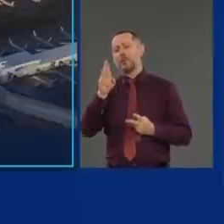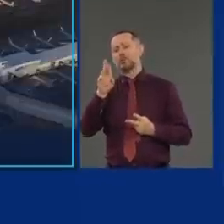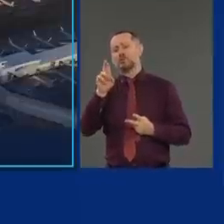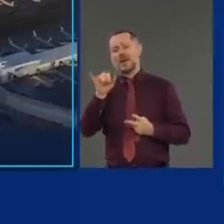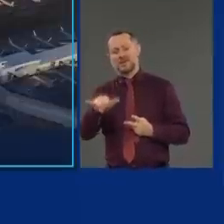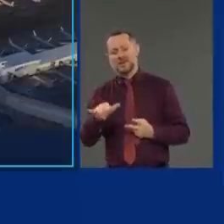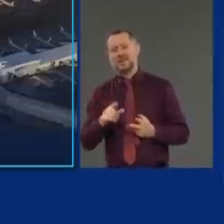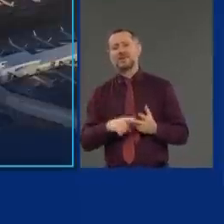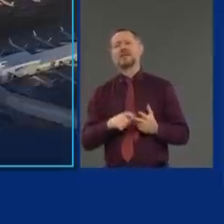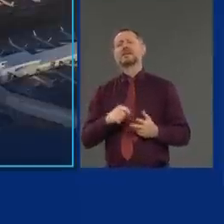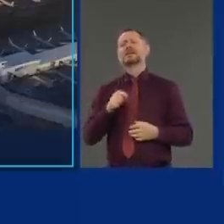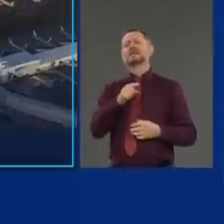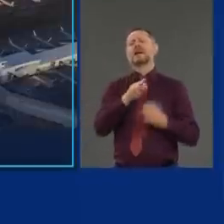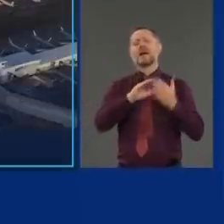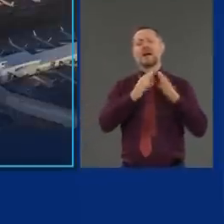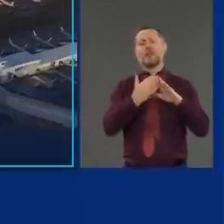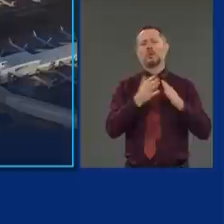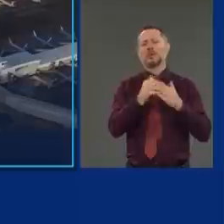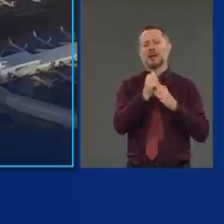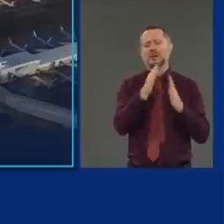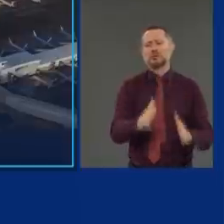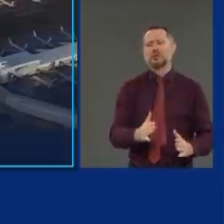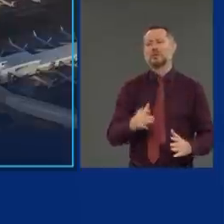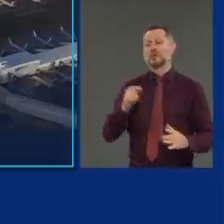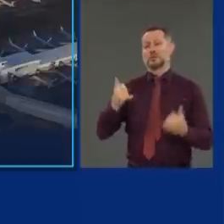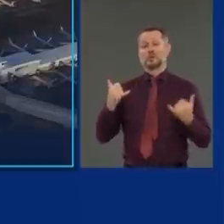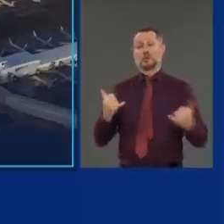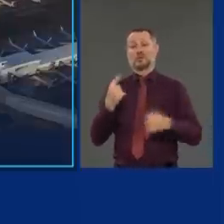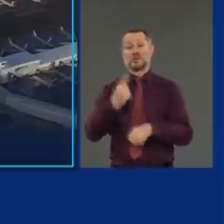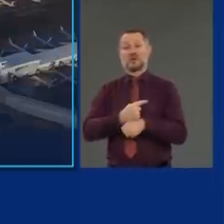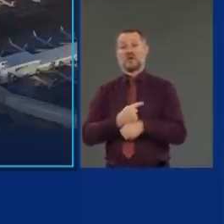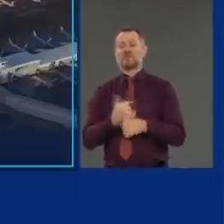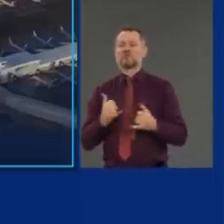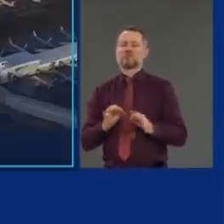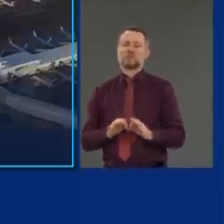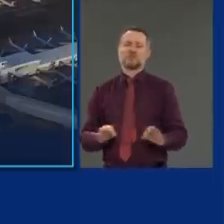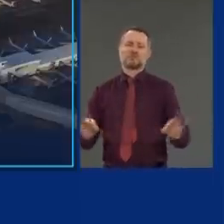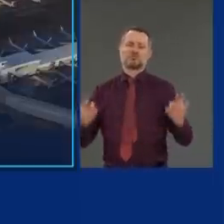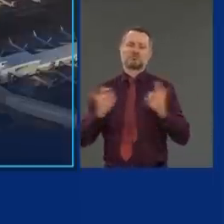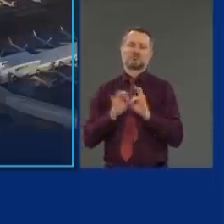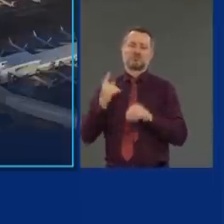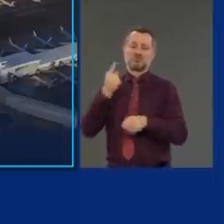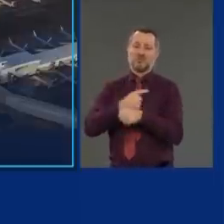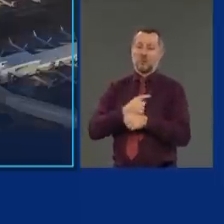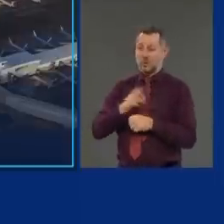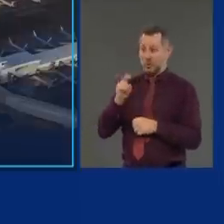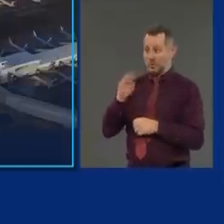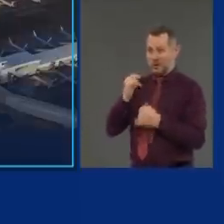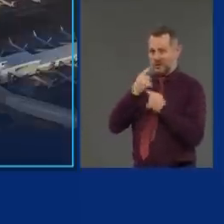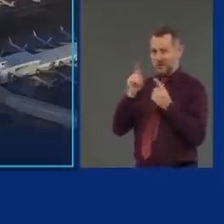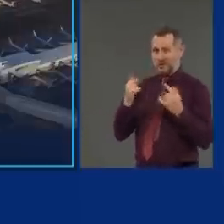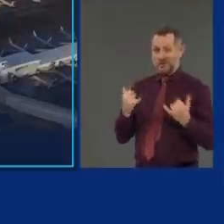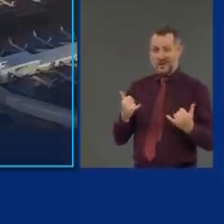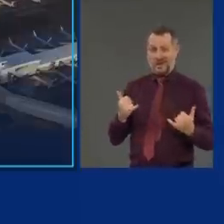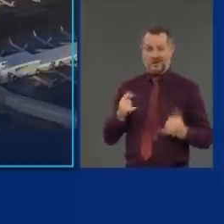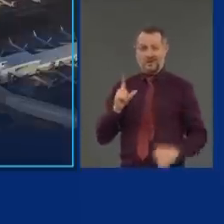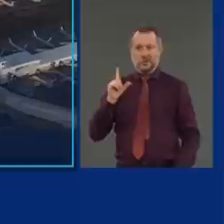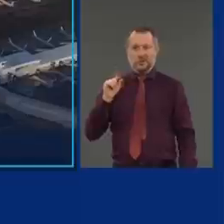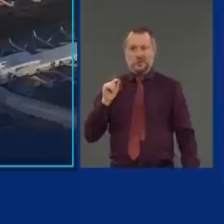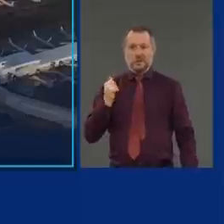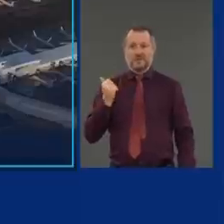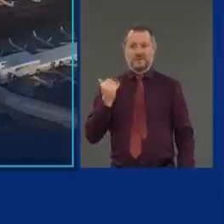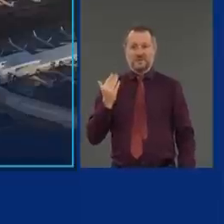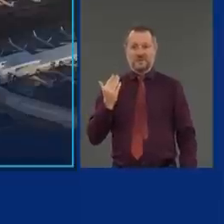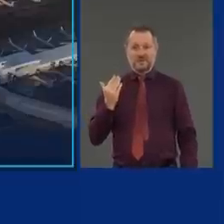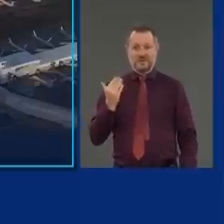announcing a truly major milestone in the construction. Governor Cuomo announced in 2015 his vision for a totally new 21st